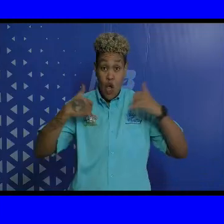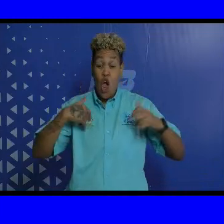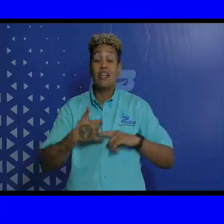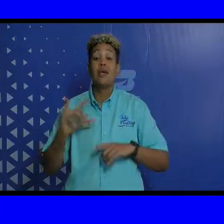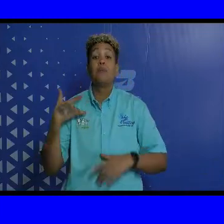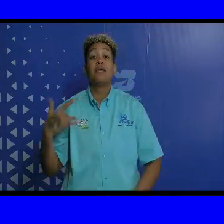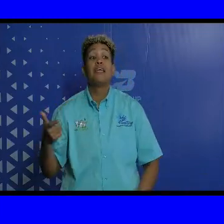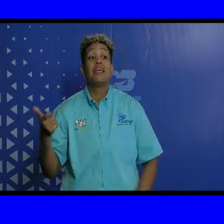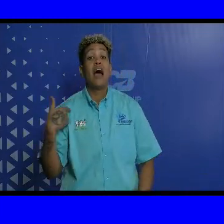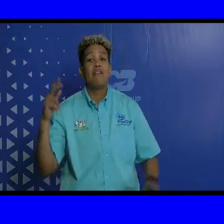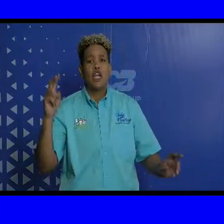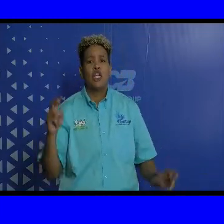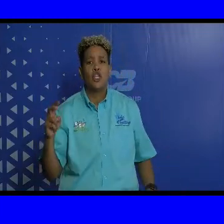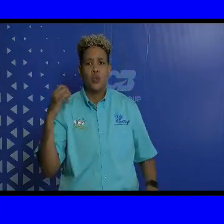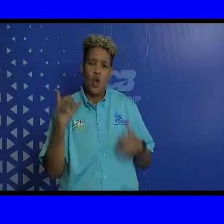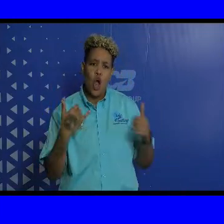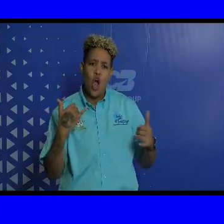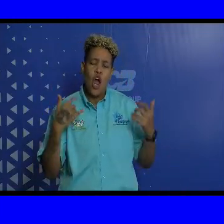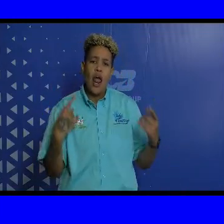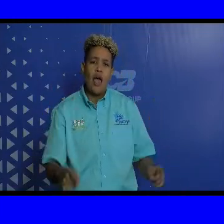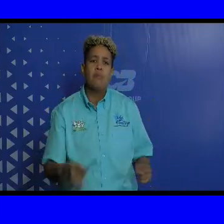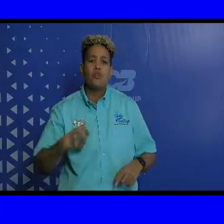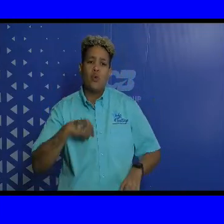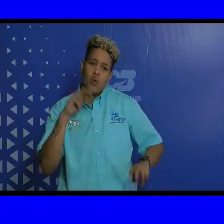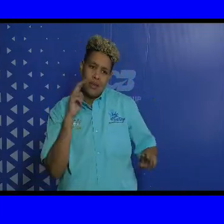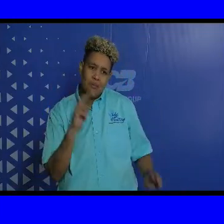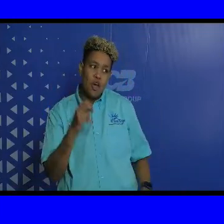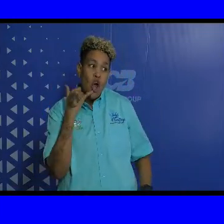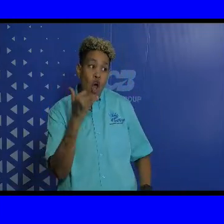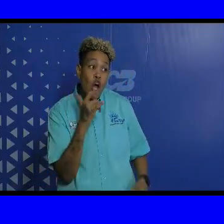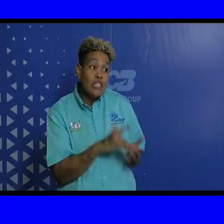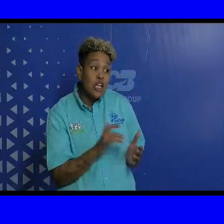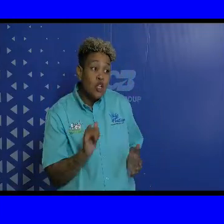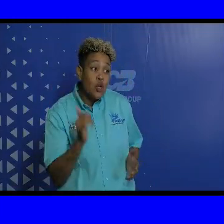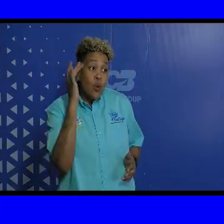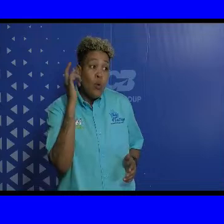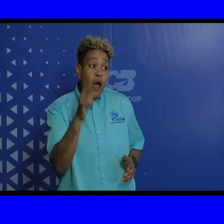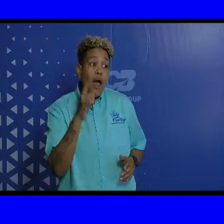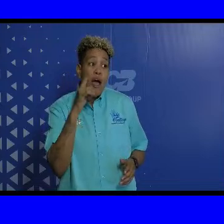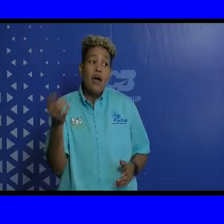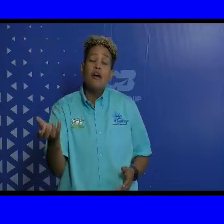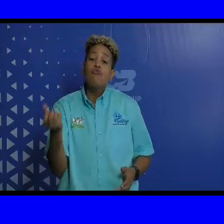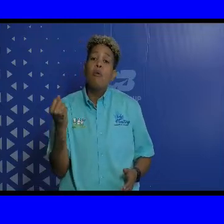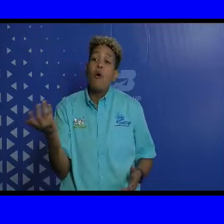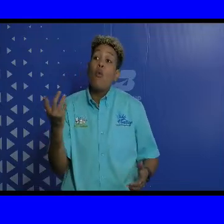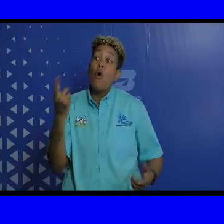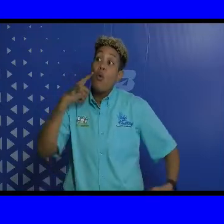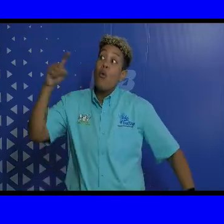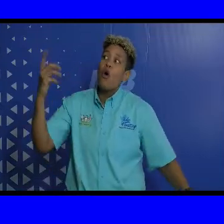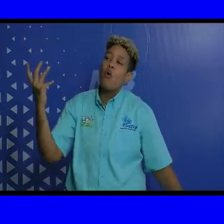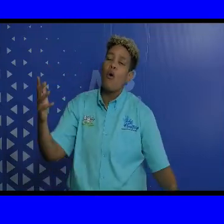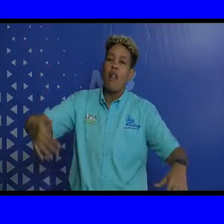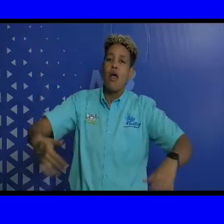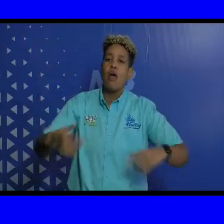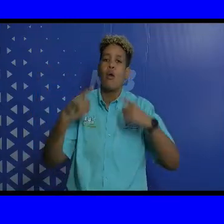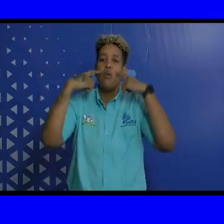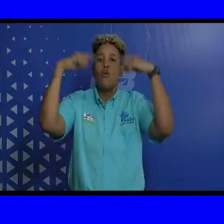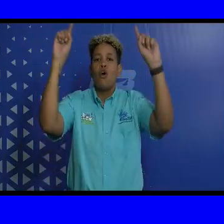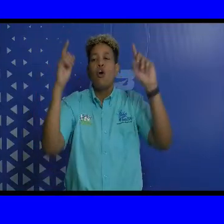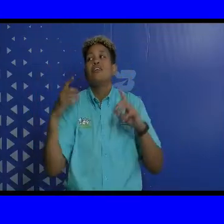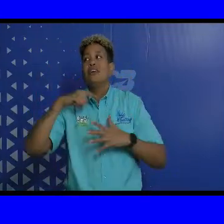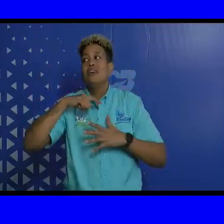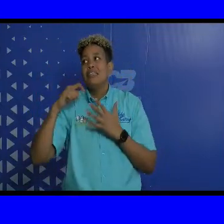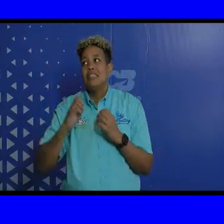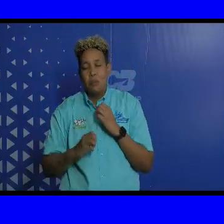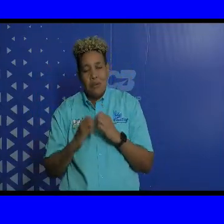it's usually because they have an issue. And so we're monitoring our call centers because they're a repository of what works and what is not working, what